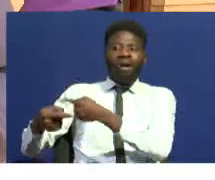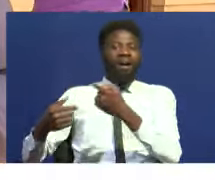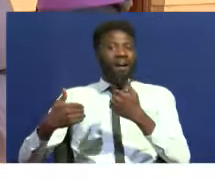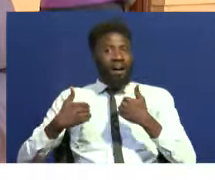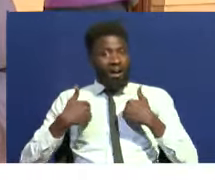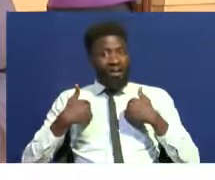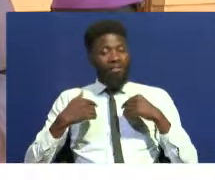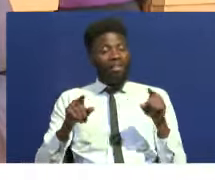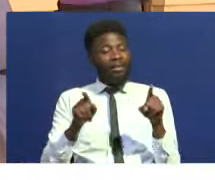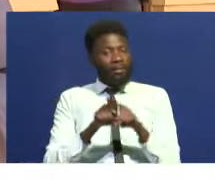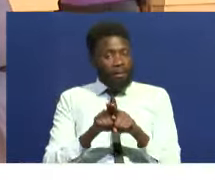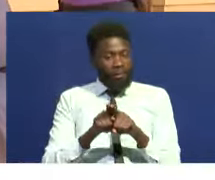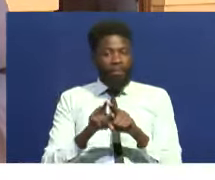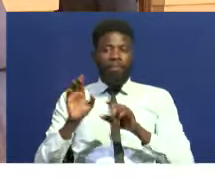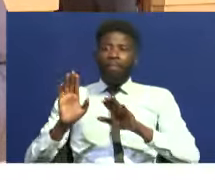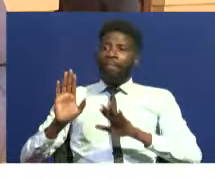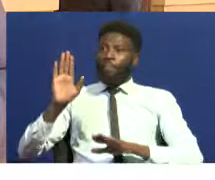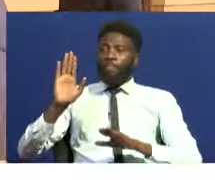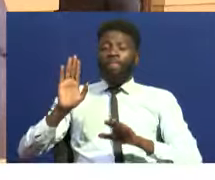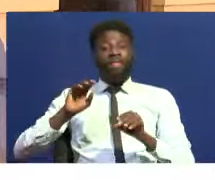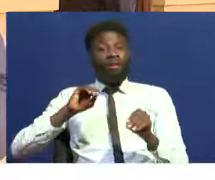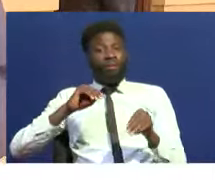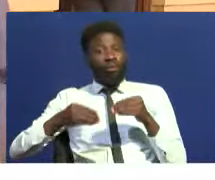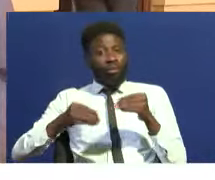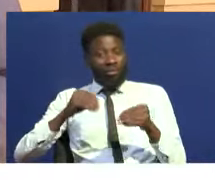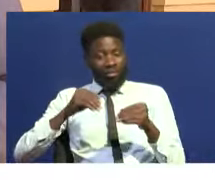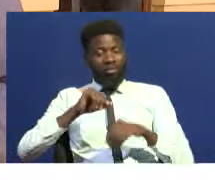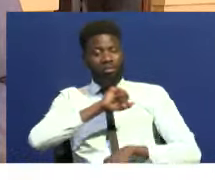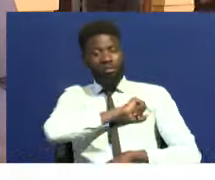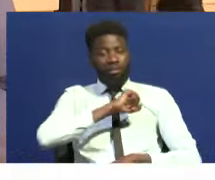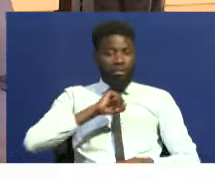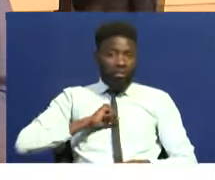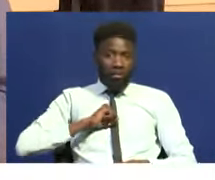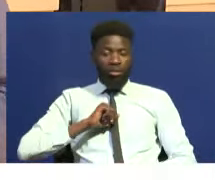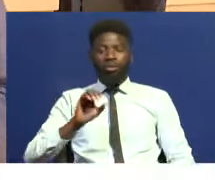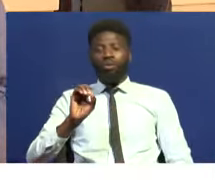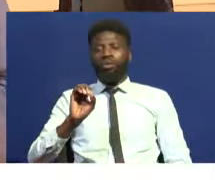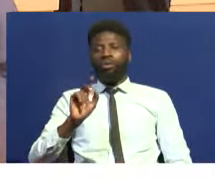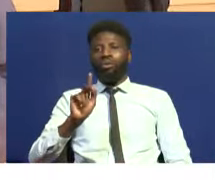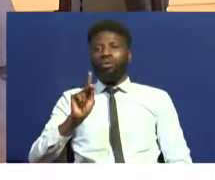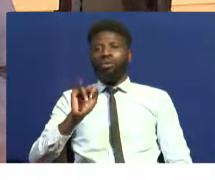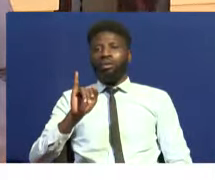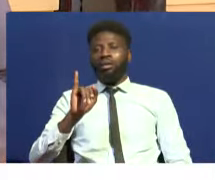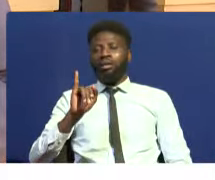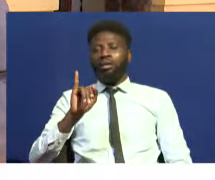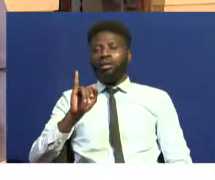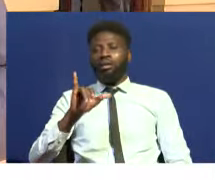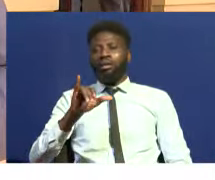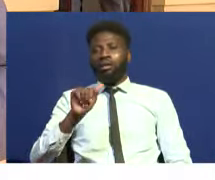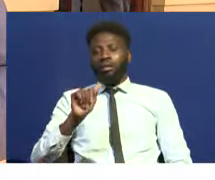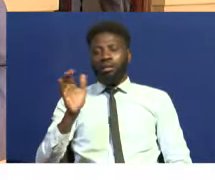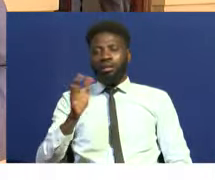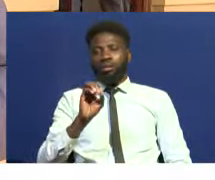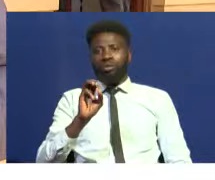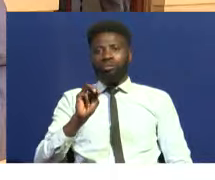the plea taking for Busia Senator Okia Omitata, who was arrested yesterday in the